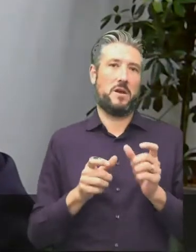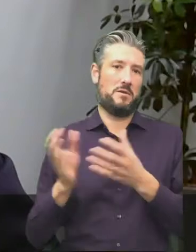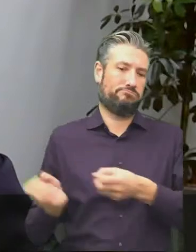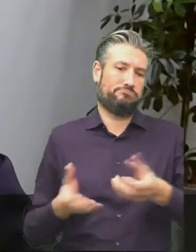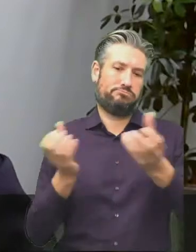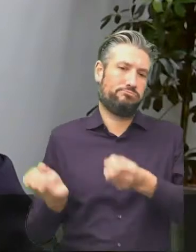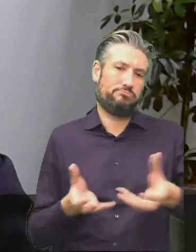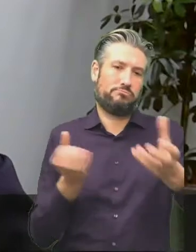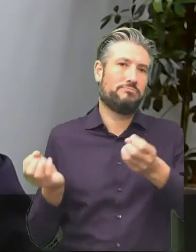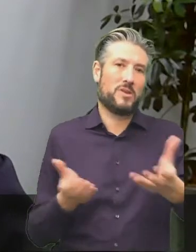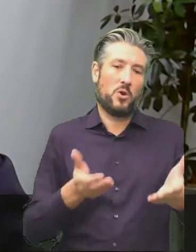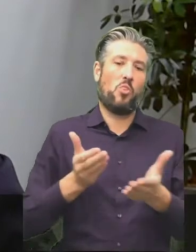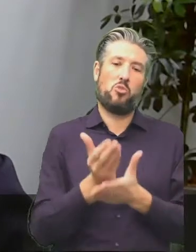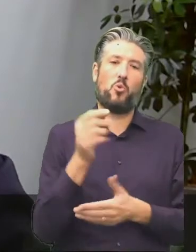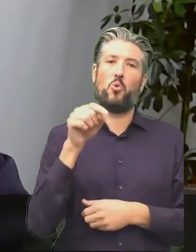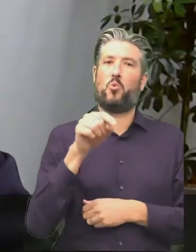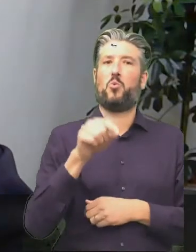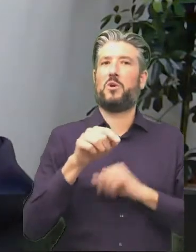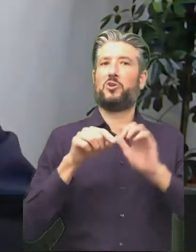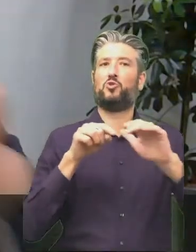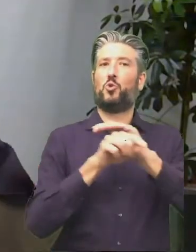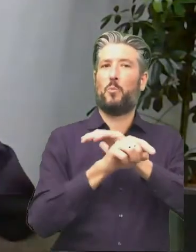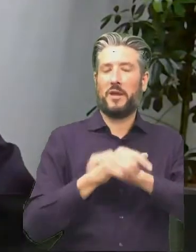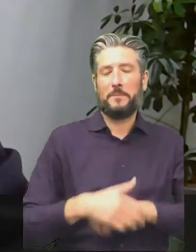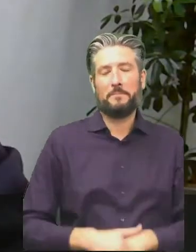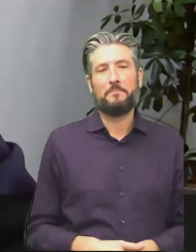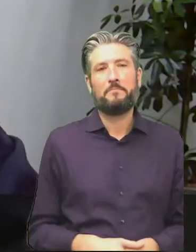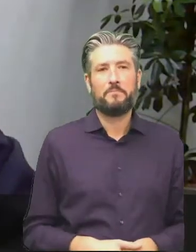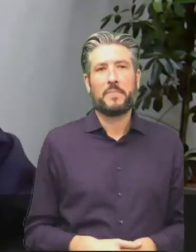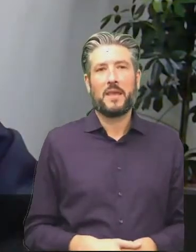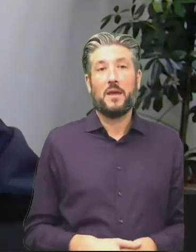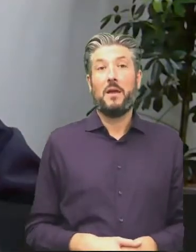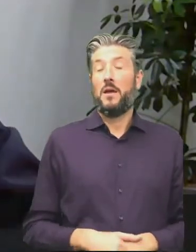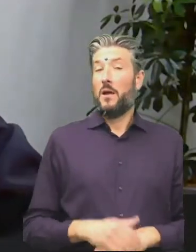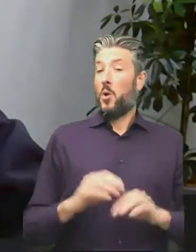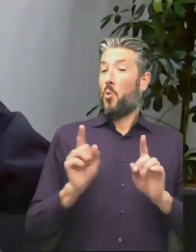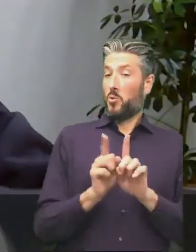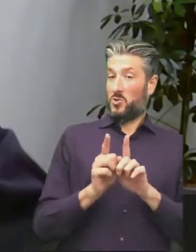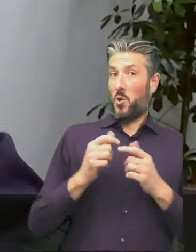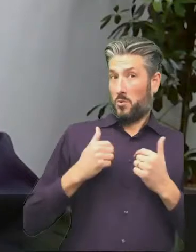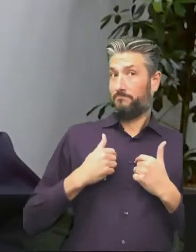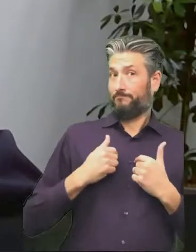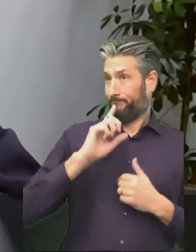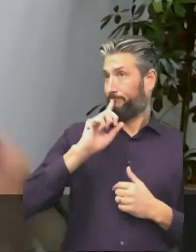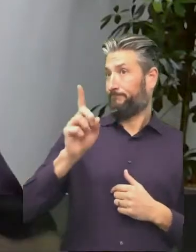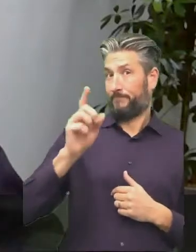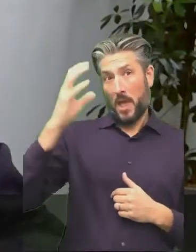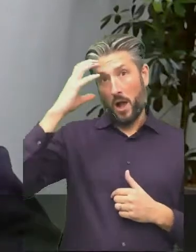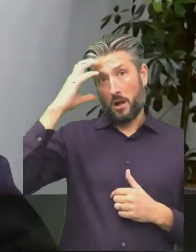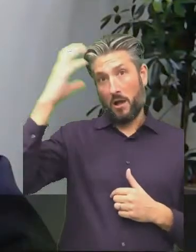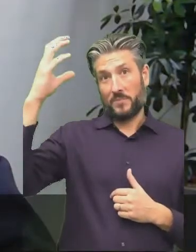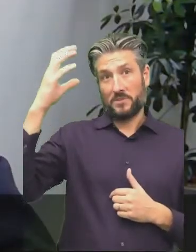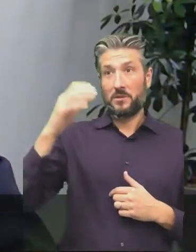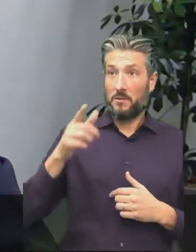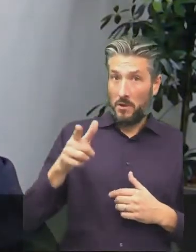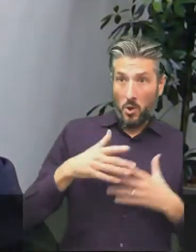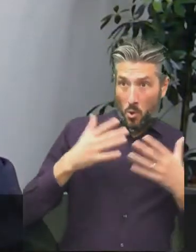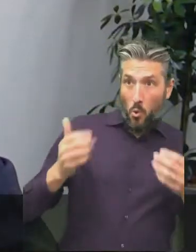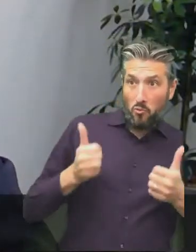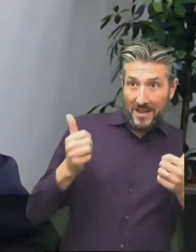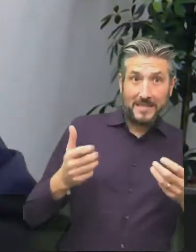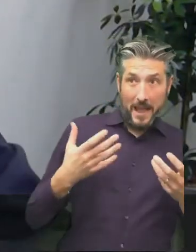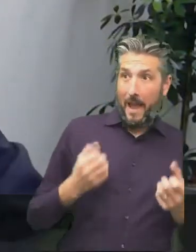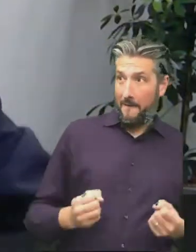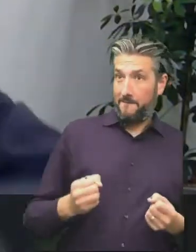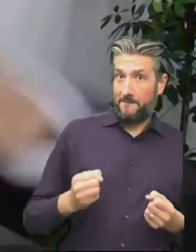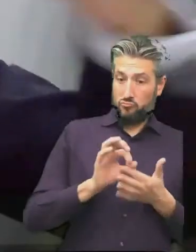to do is to explain to the government why actually investing in our shovel-ready projects leads to jobs being created